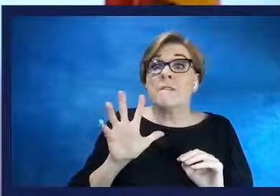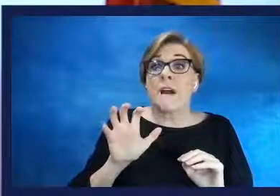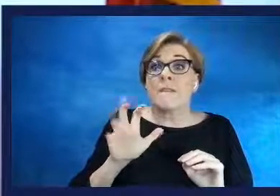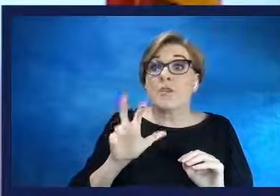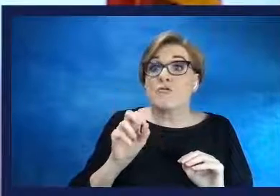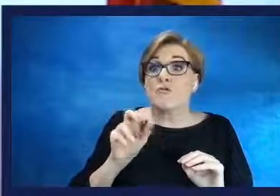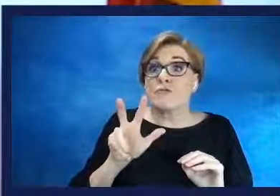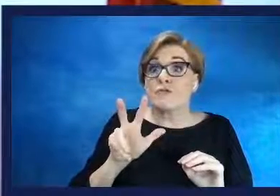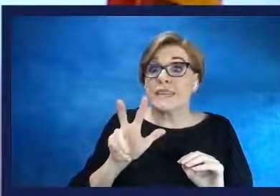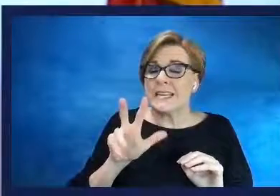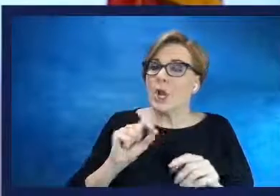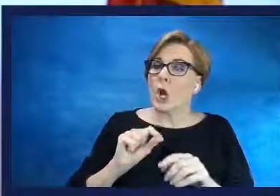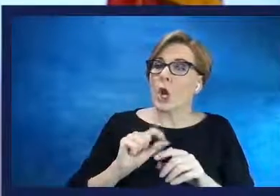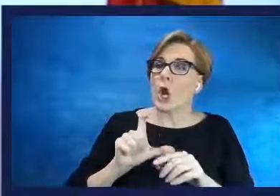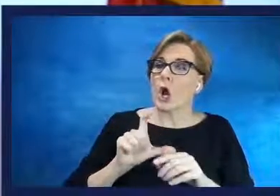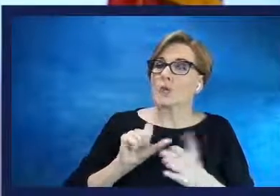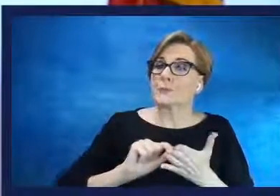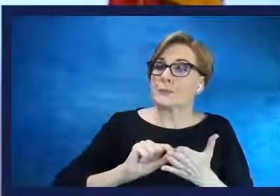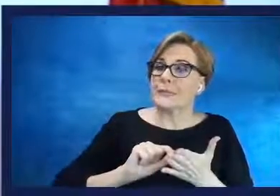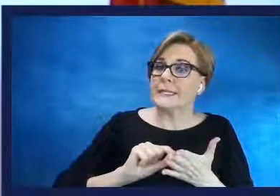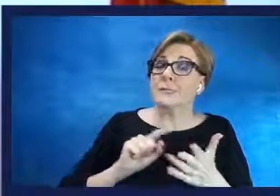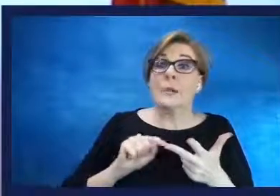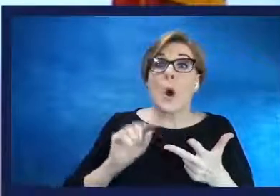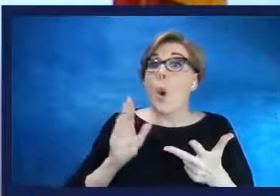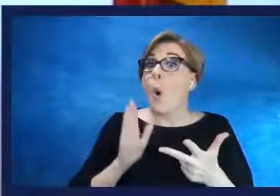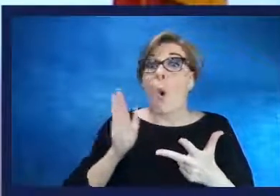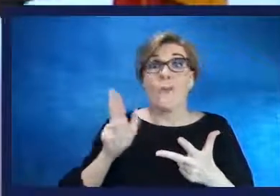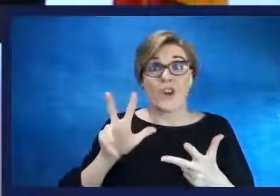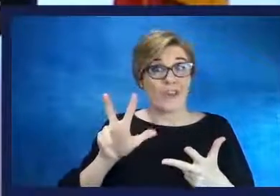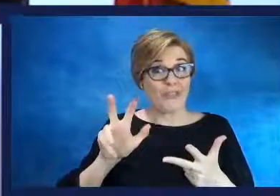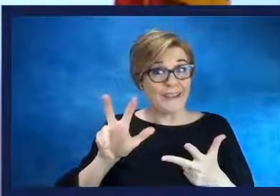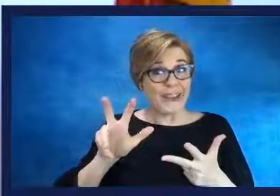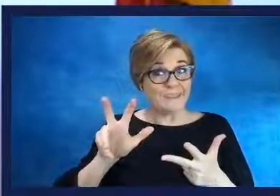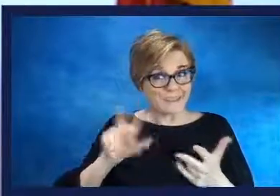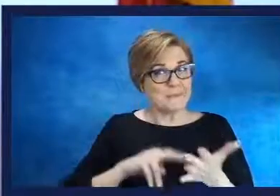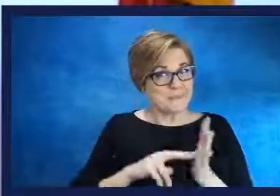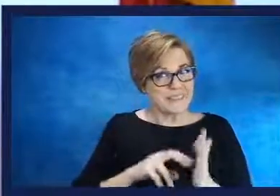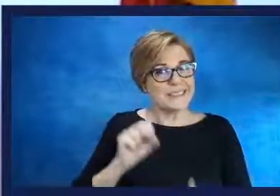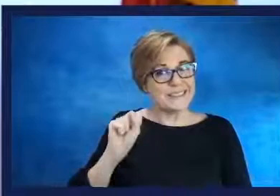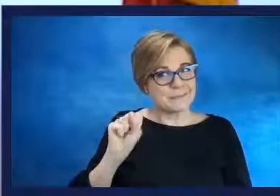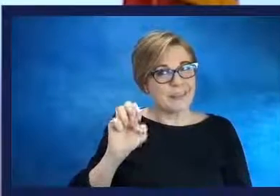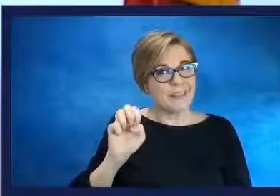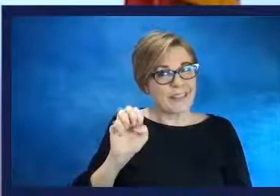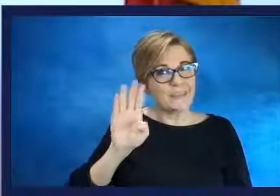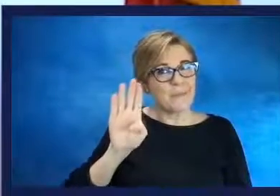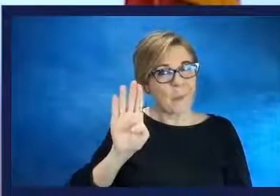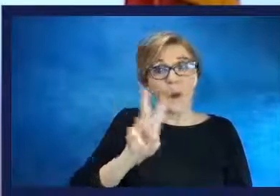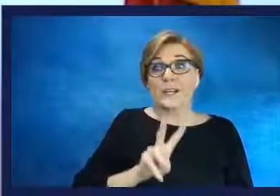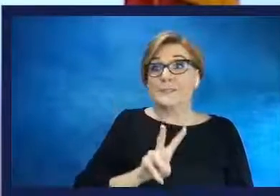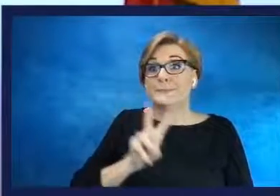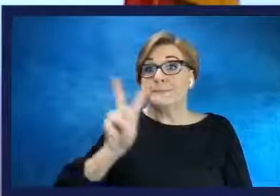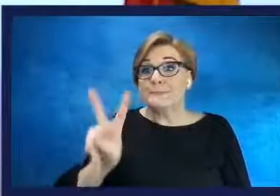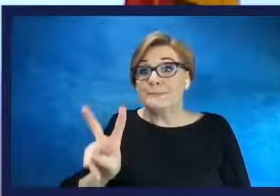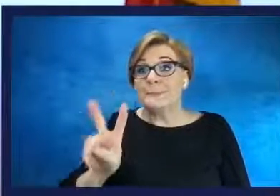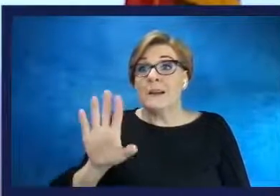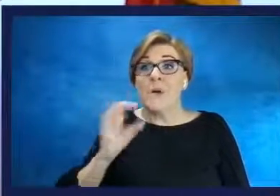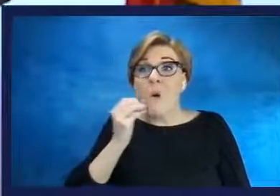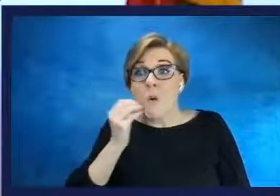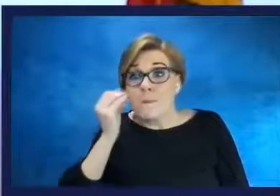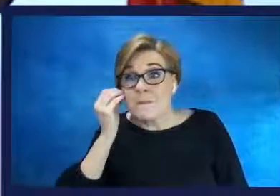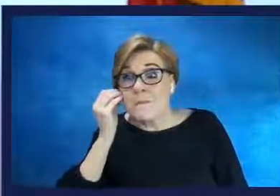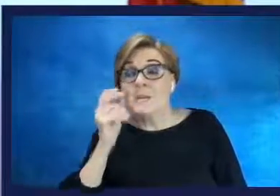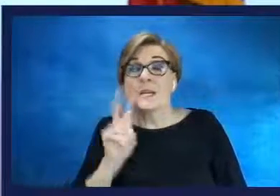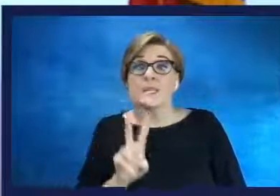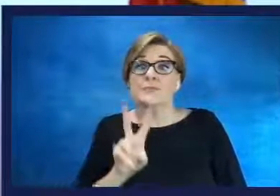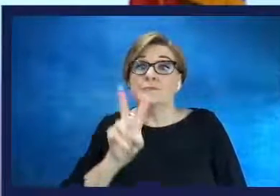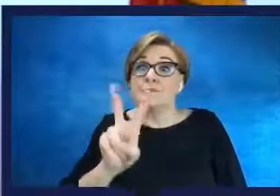and over 300 that were these special election boards visiting individuals at their home, nursing facilities, veterans facilities. We have